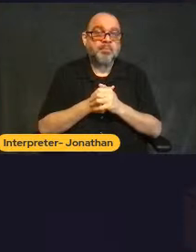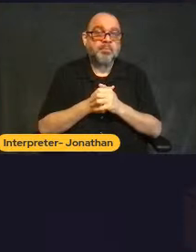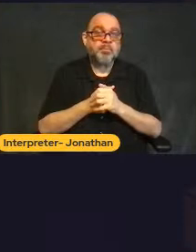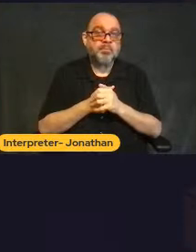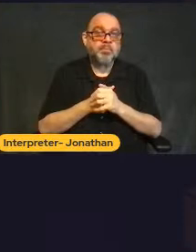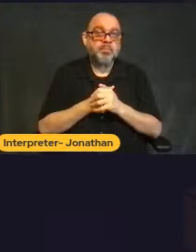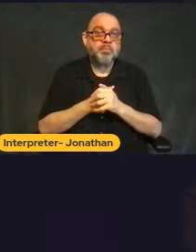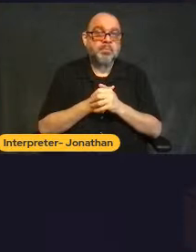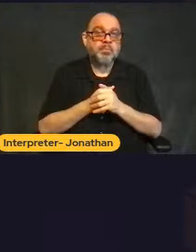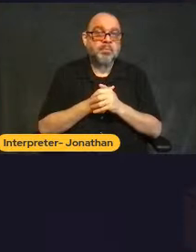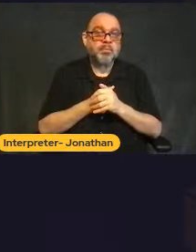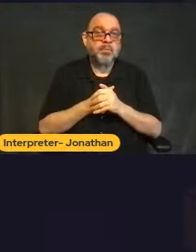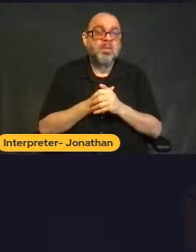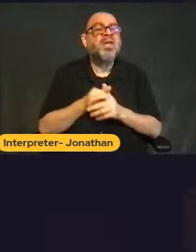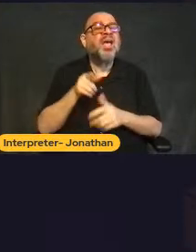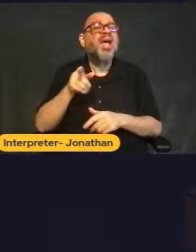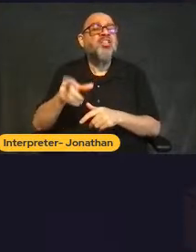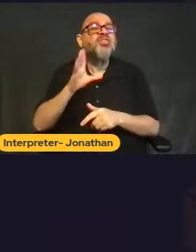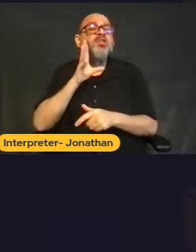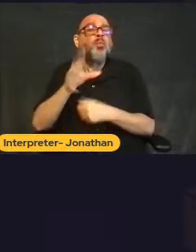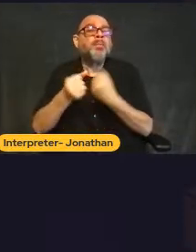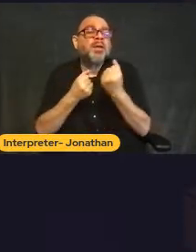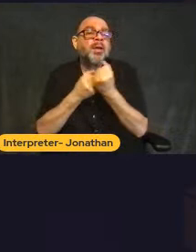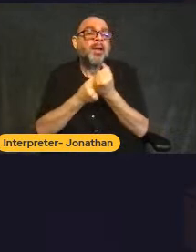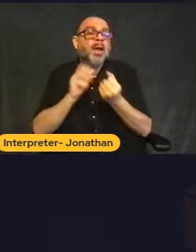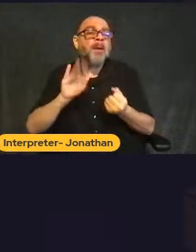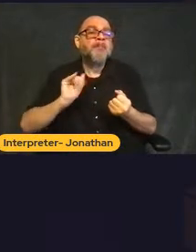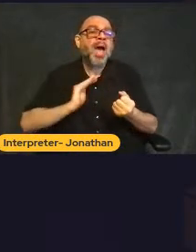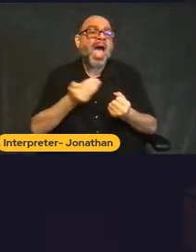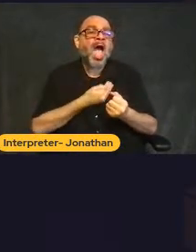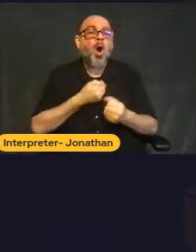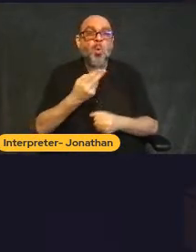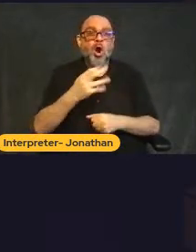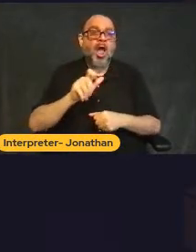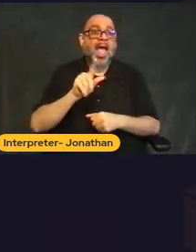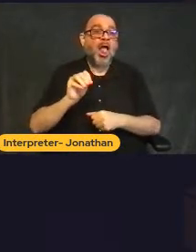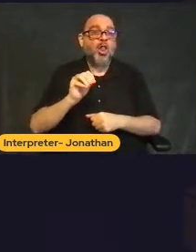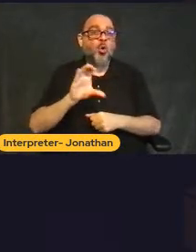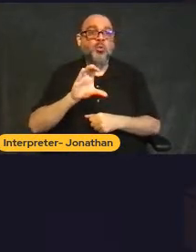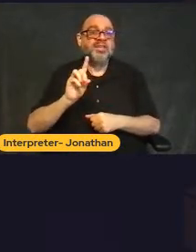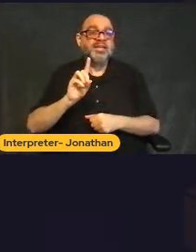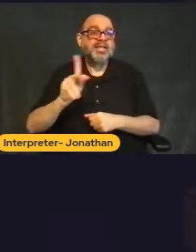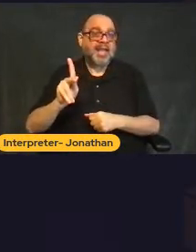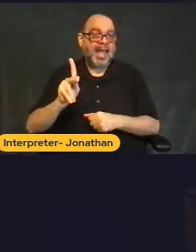It will be backed by our hello CDK function. So